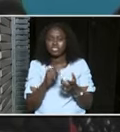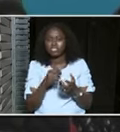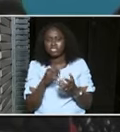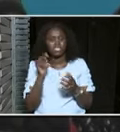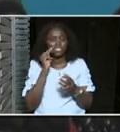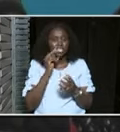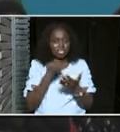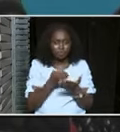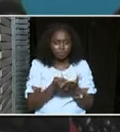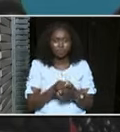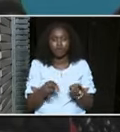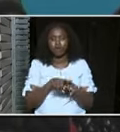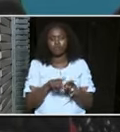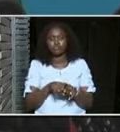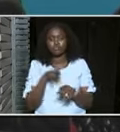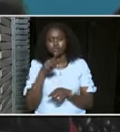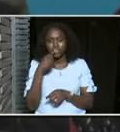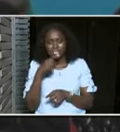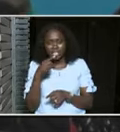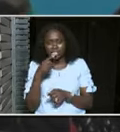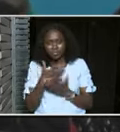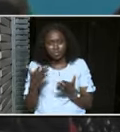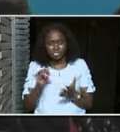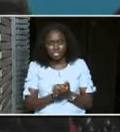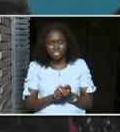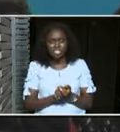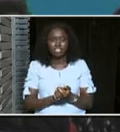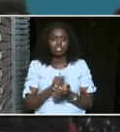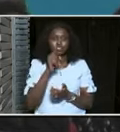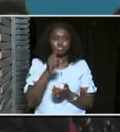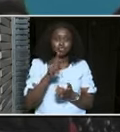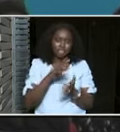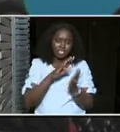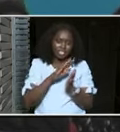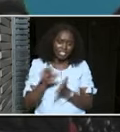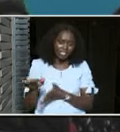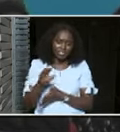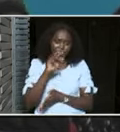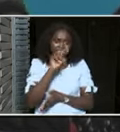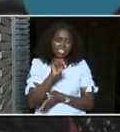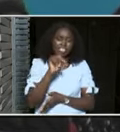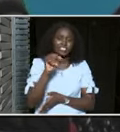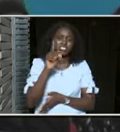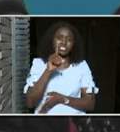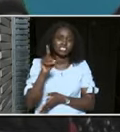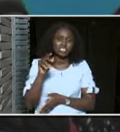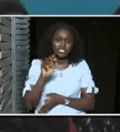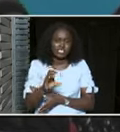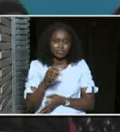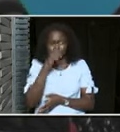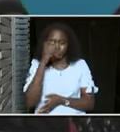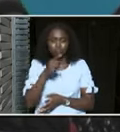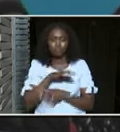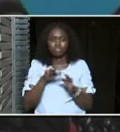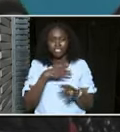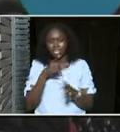second question, sir, you make a statement that you left the board of NDDC because you did not like what was happening